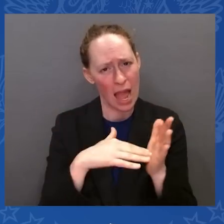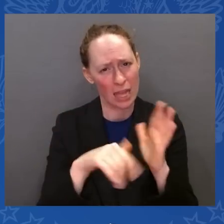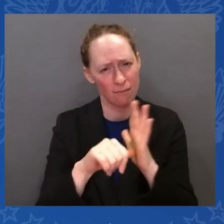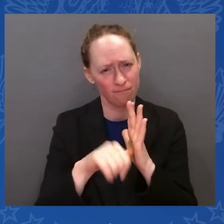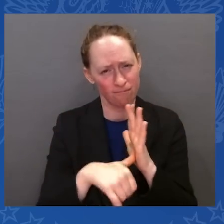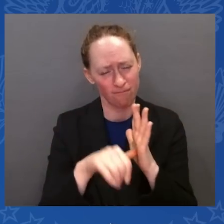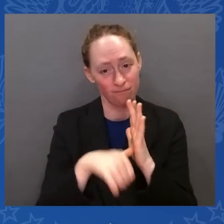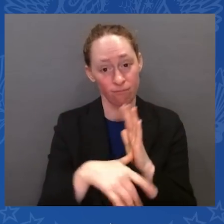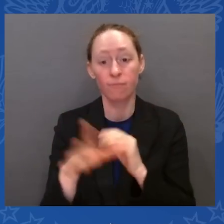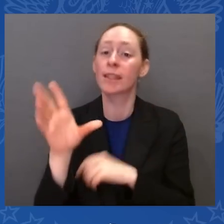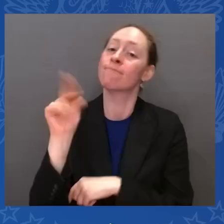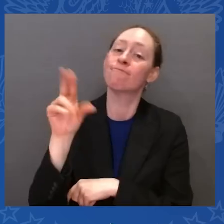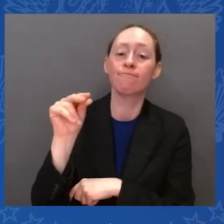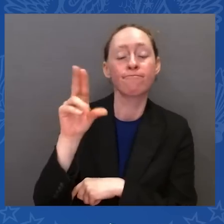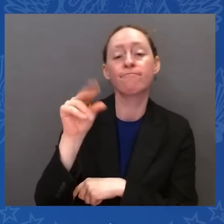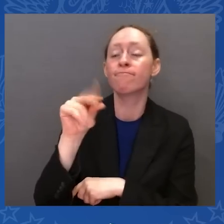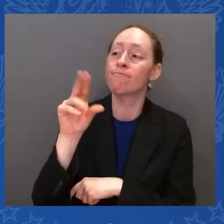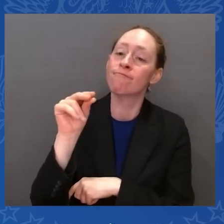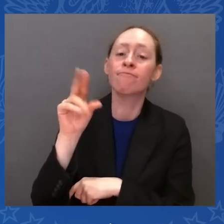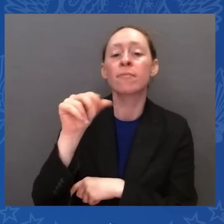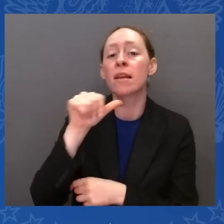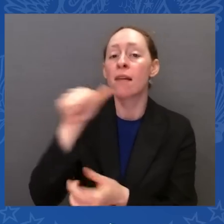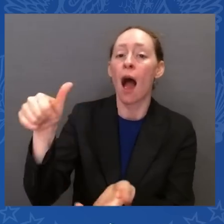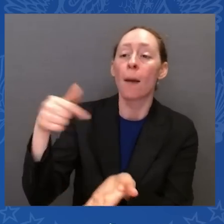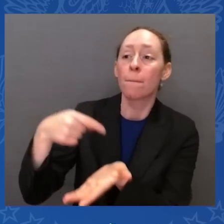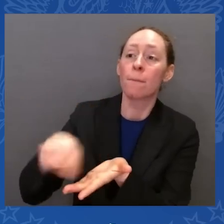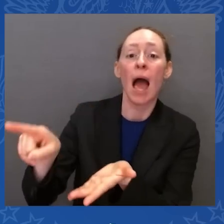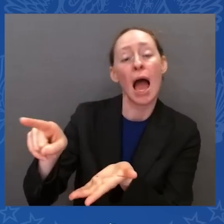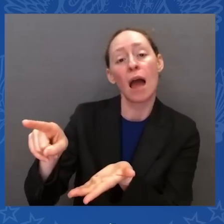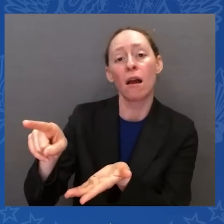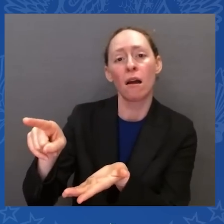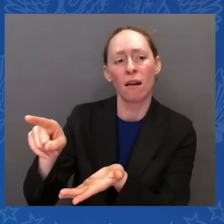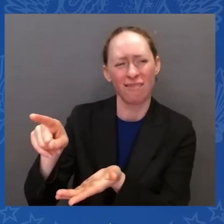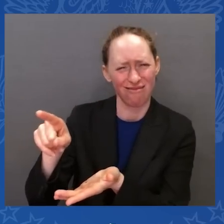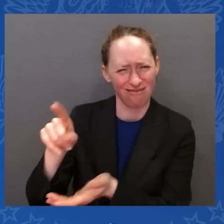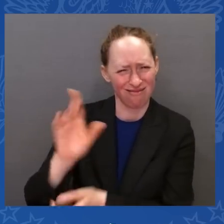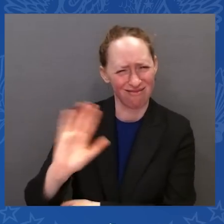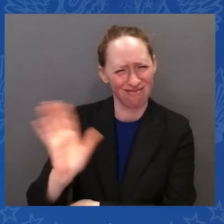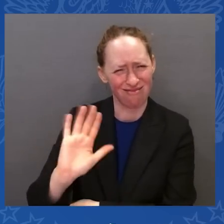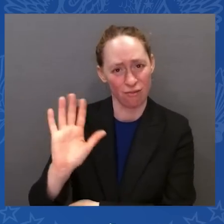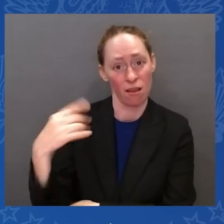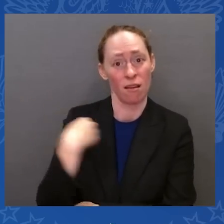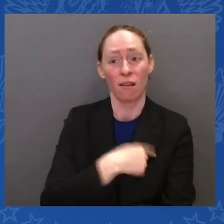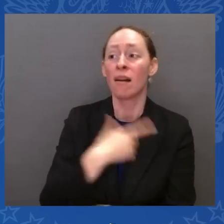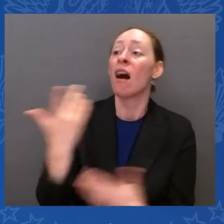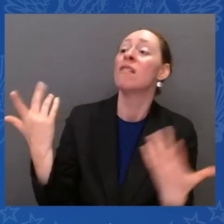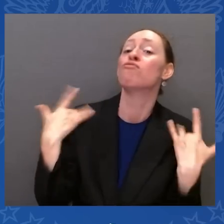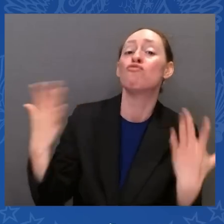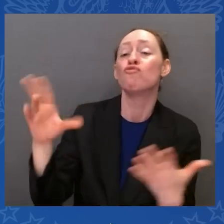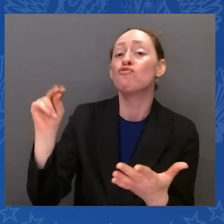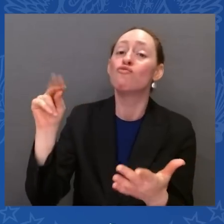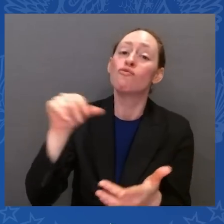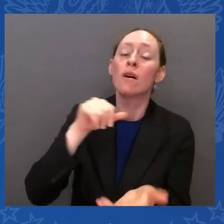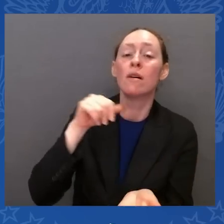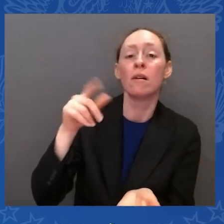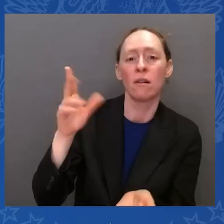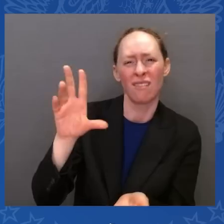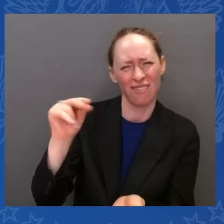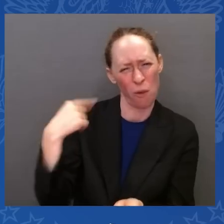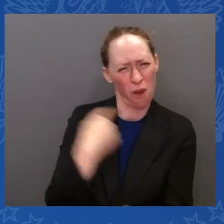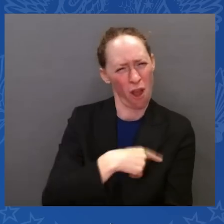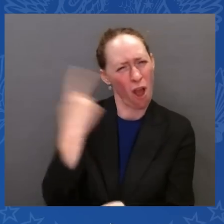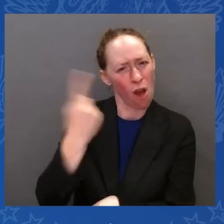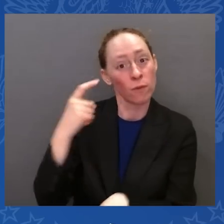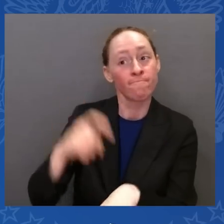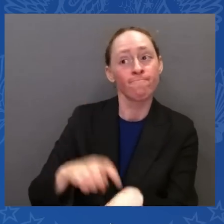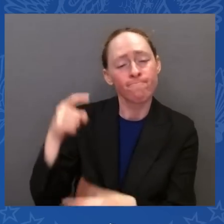the extreme. I made clear during our meeting that default is not an option. Repeated that time and again. America